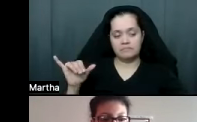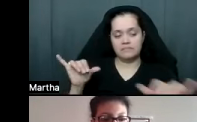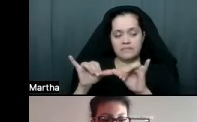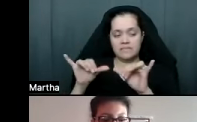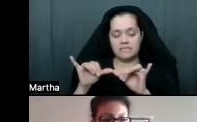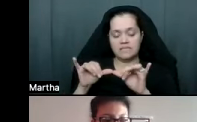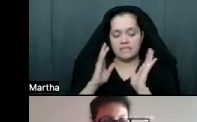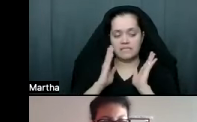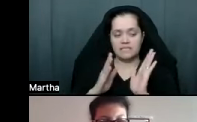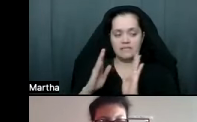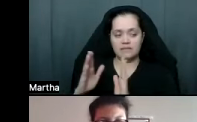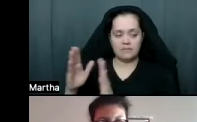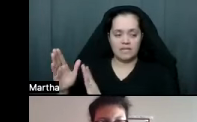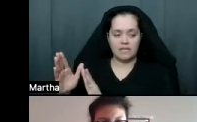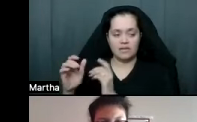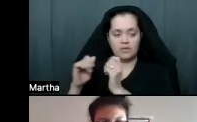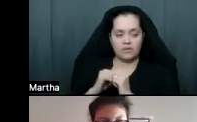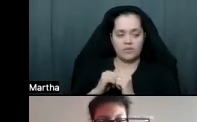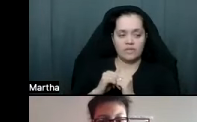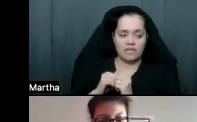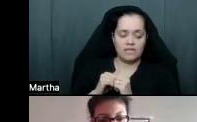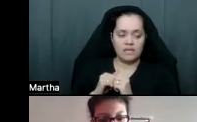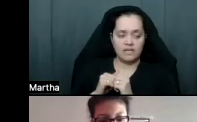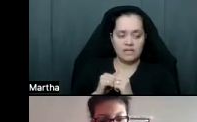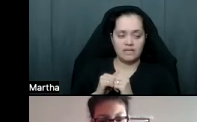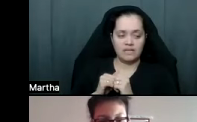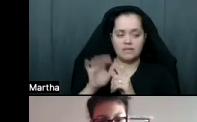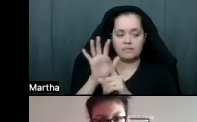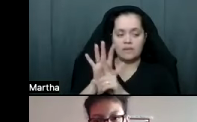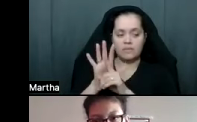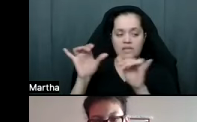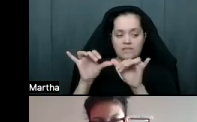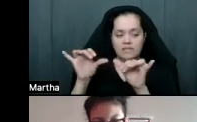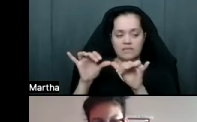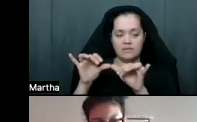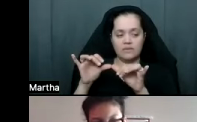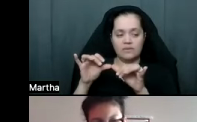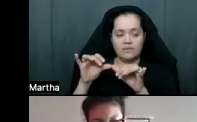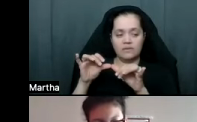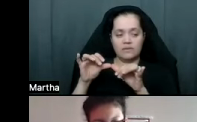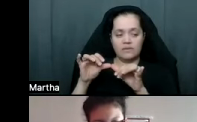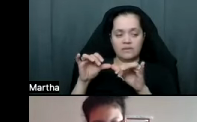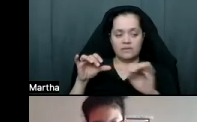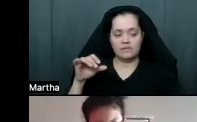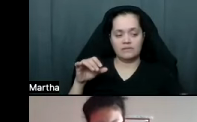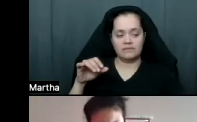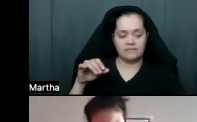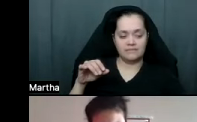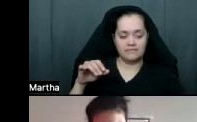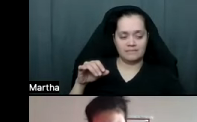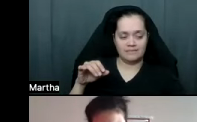pattern with the population sizes of US cities? Number